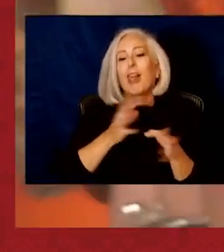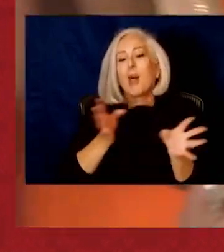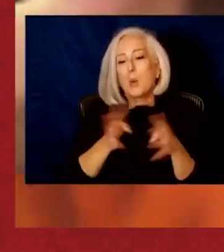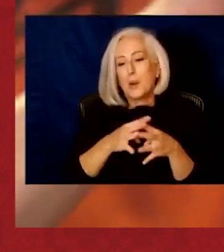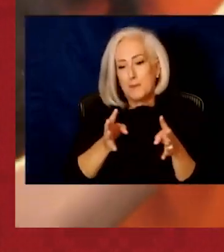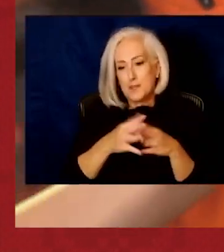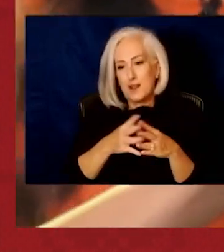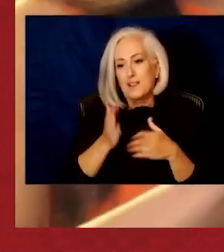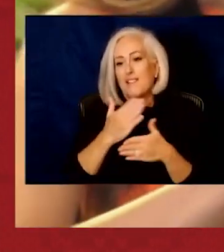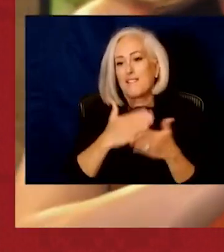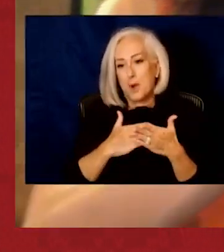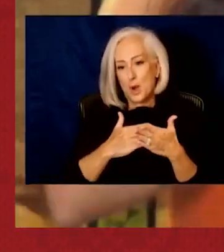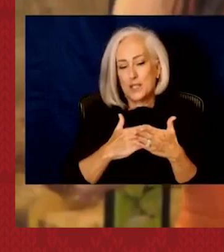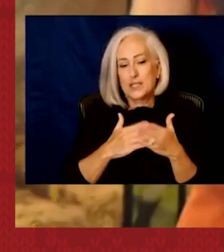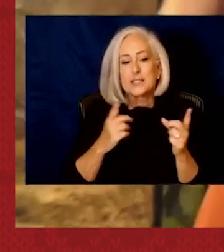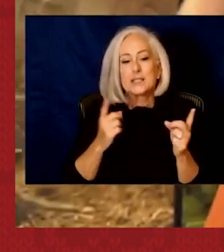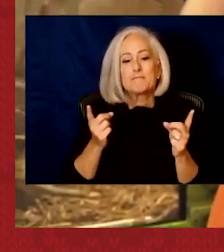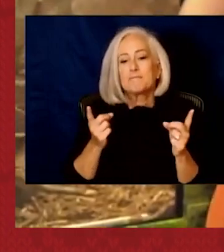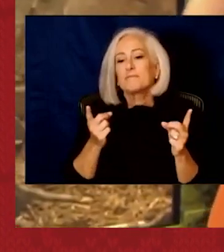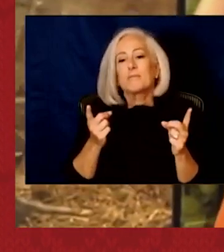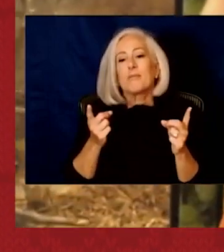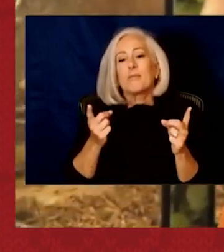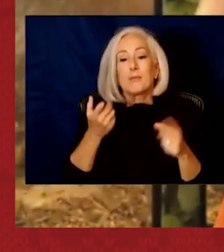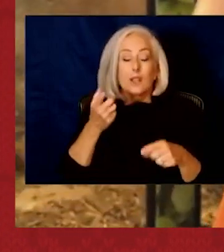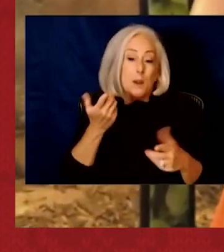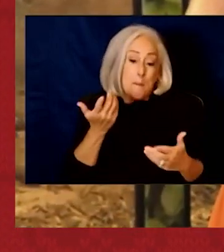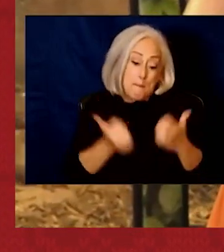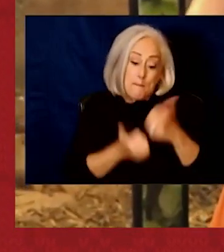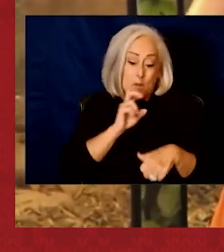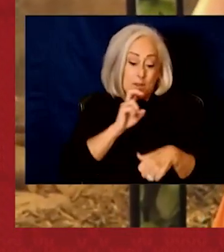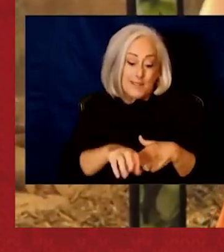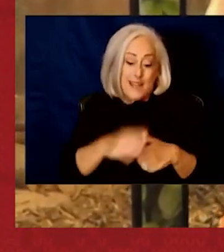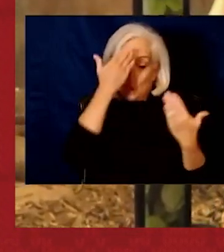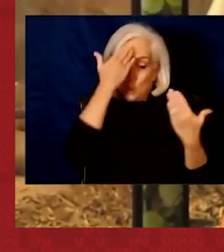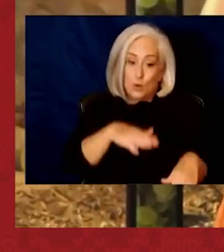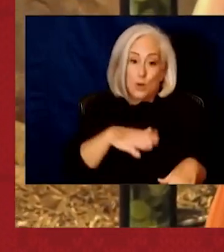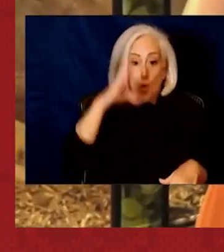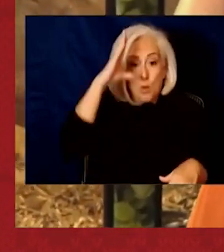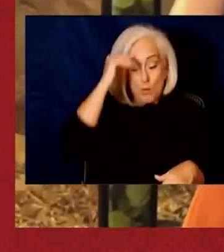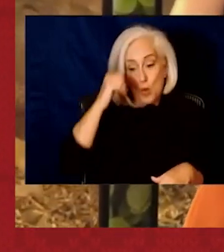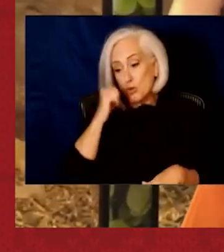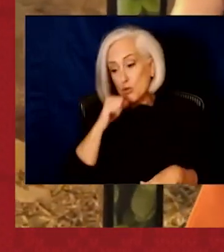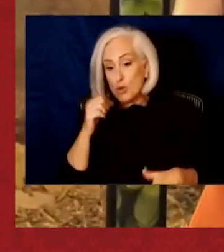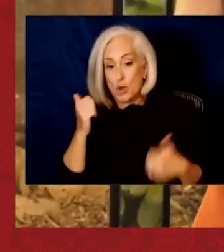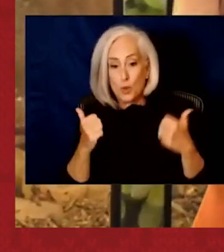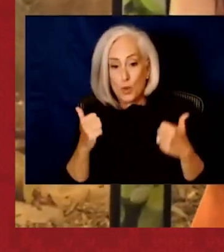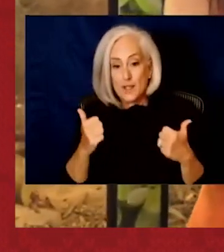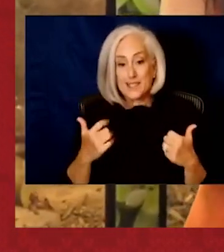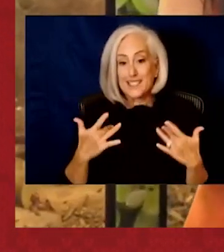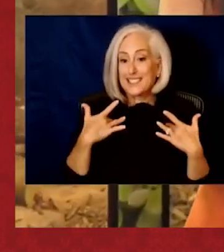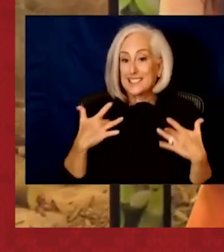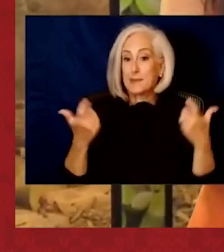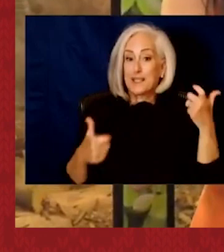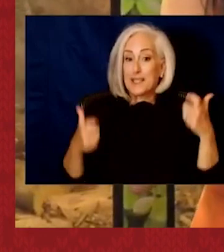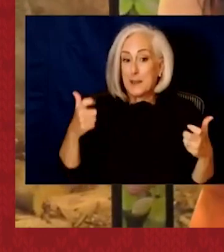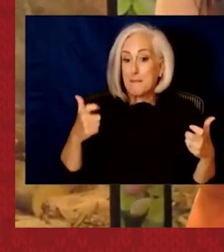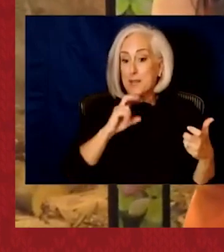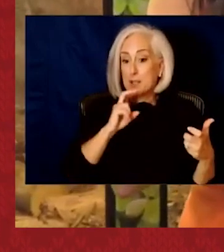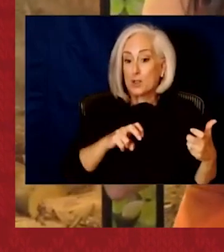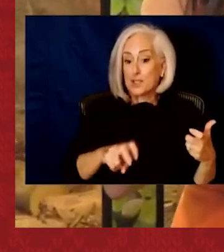can't tell a male from a female. Now, that being said, usually the bigger snakes are females because Okay. they are doing